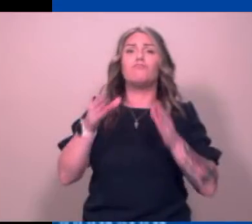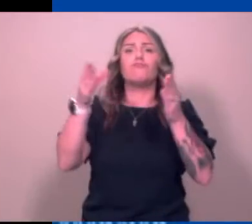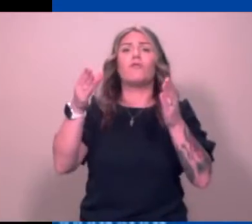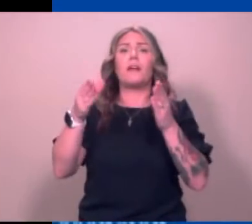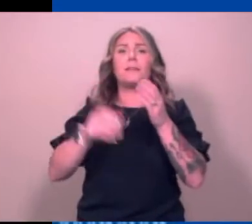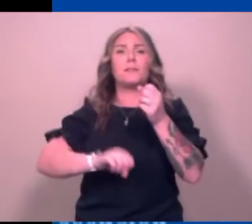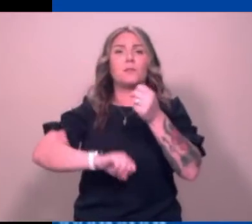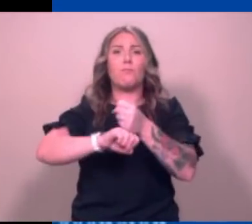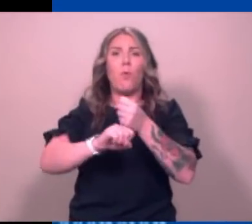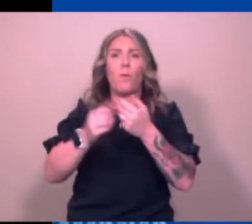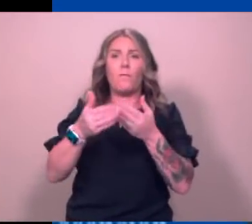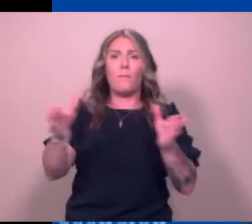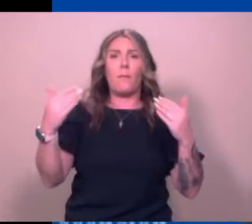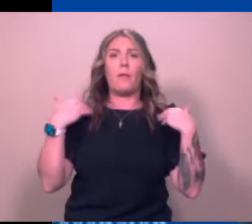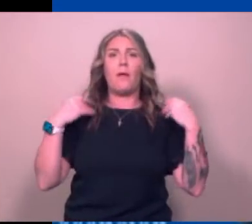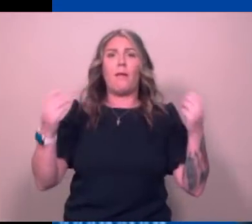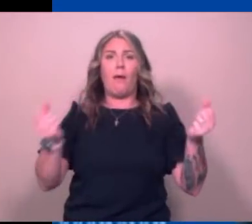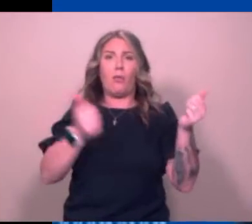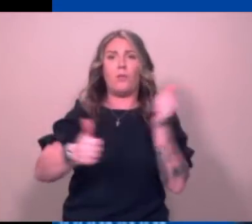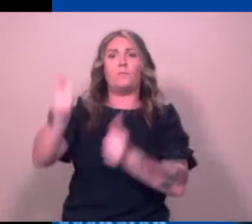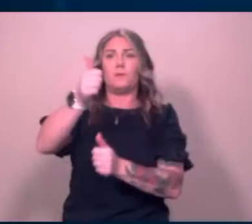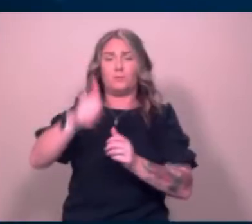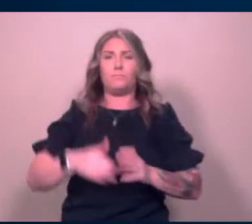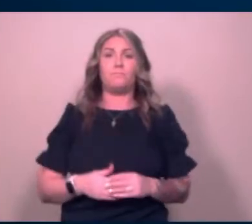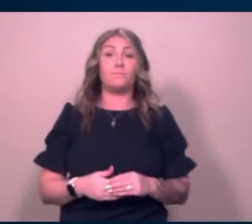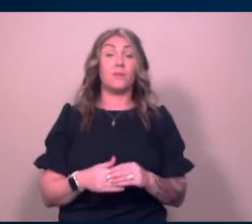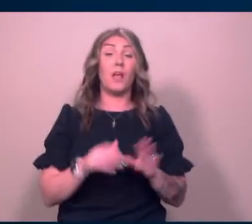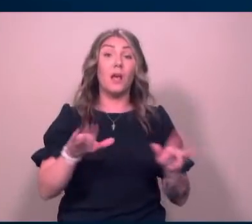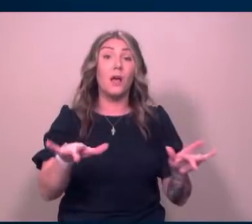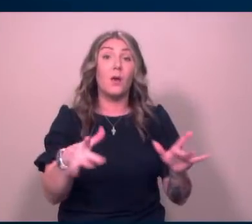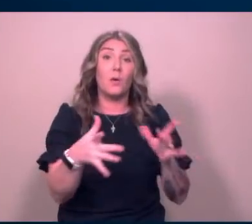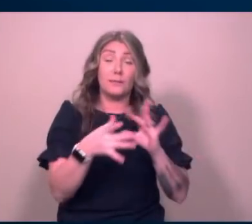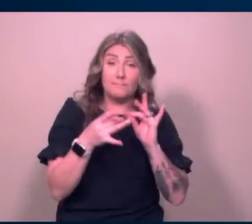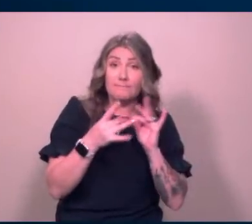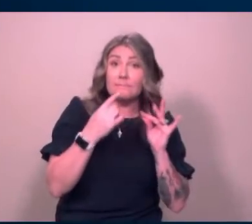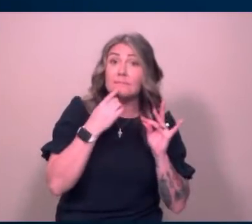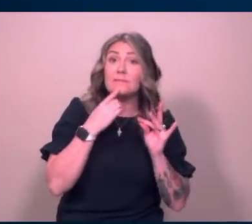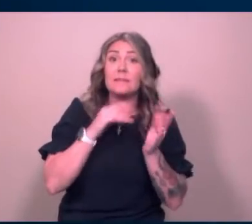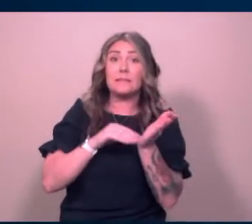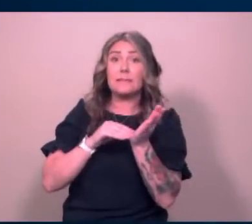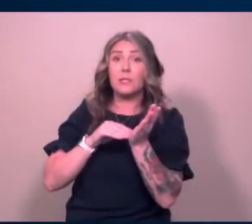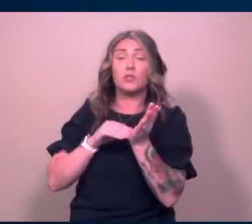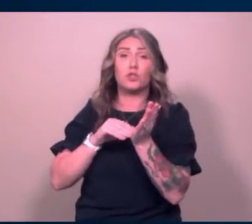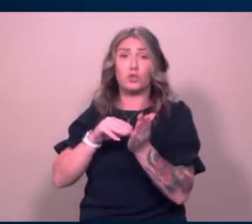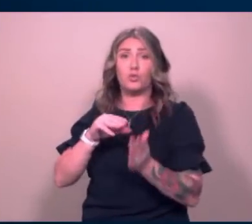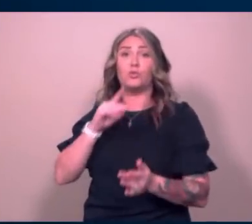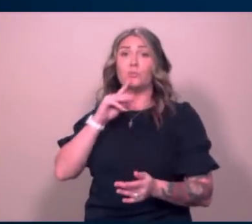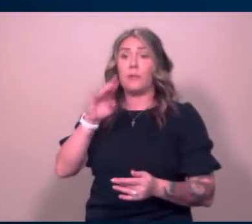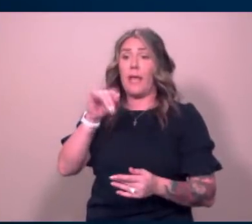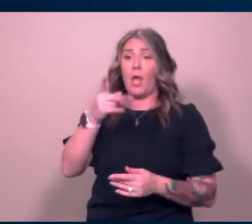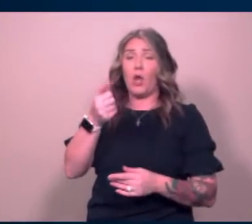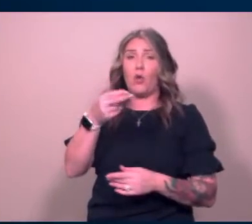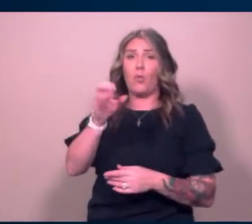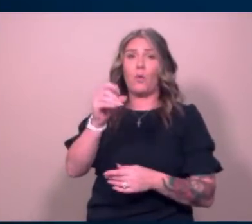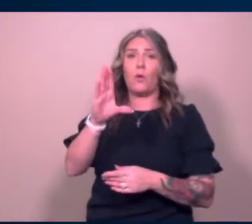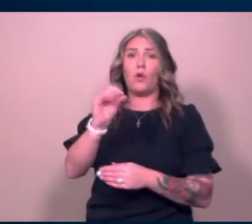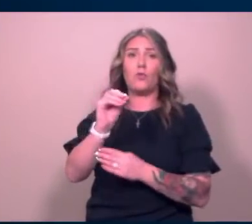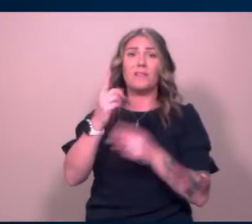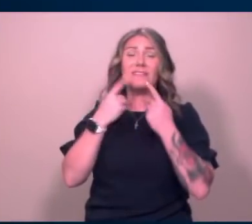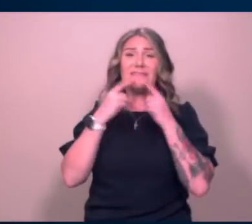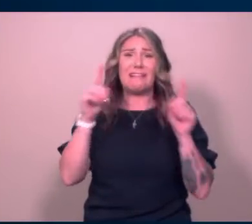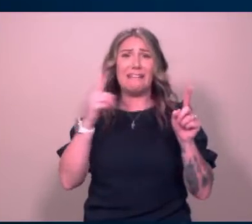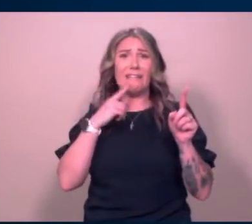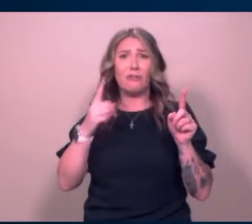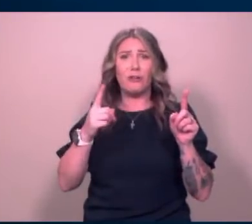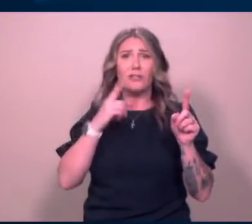support to public health officials. And just to say, Dr. Kim McGowan, Missouri, there was the Declaration of Victory, but what I'm hearing doesn't